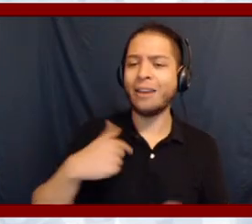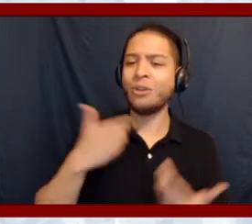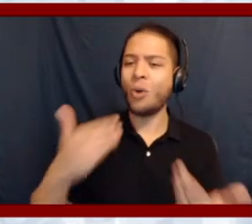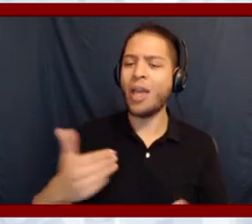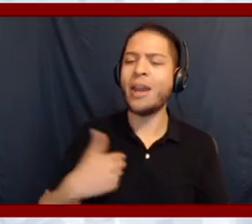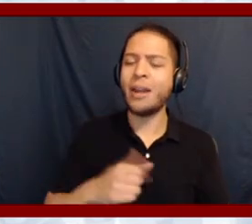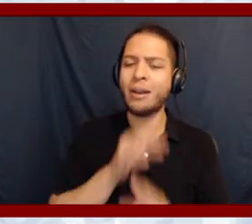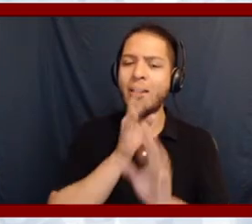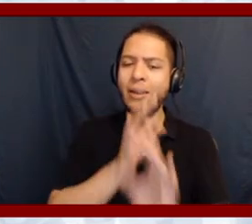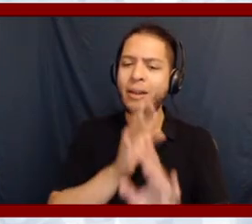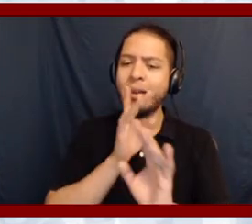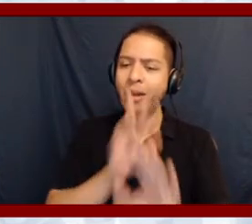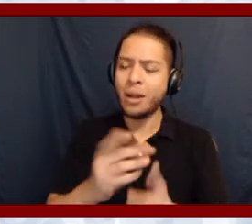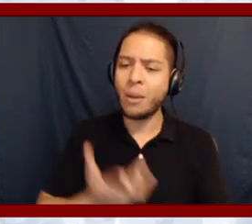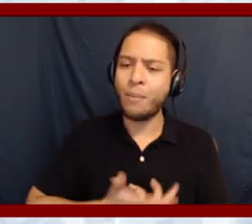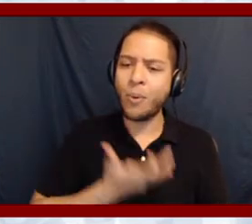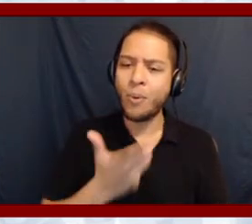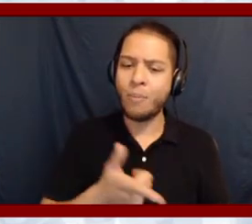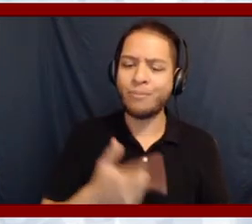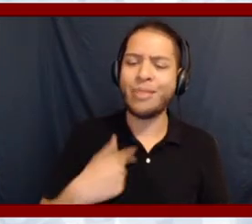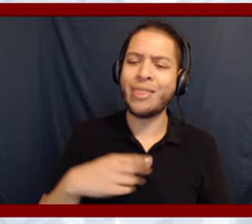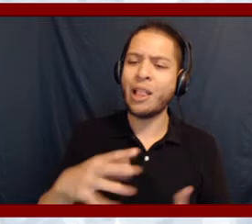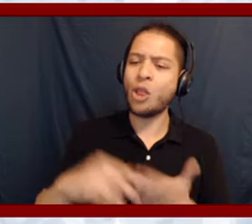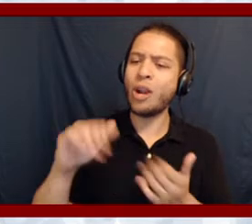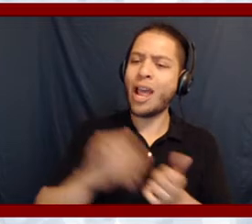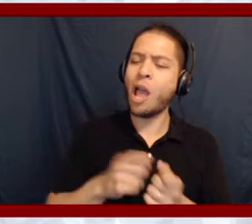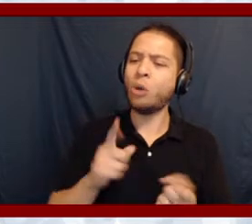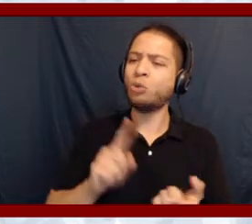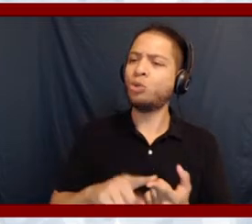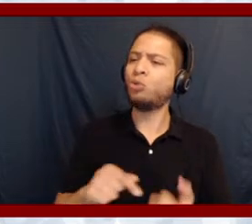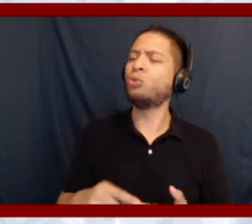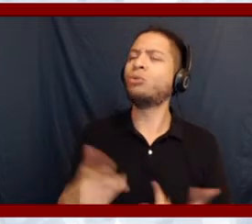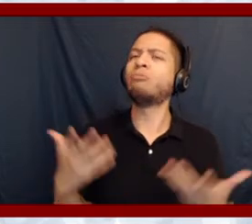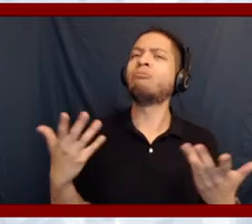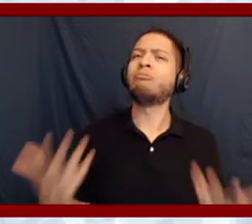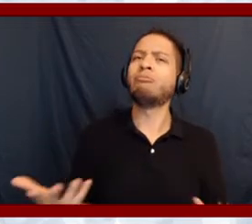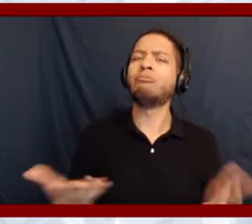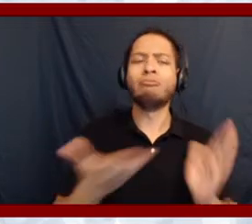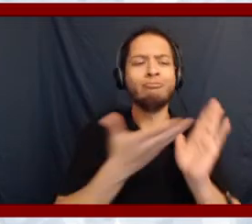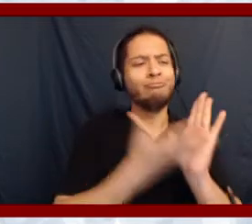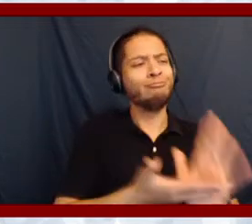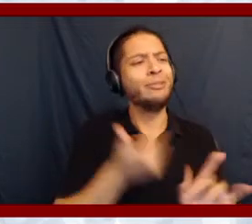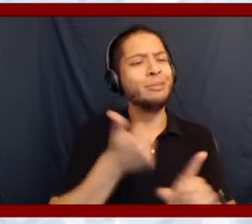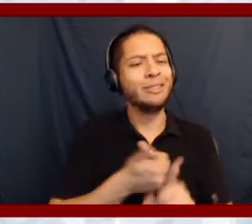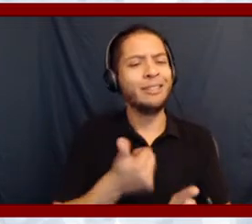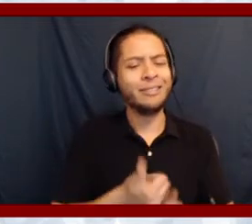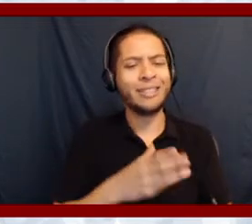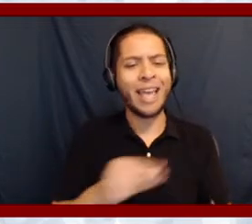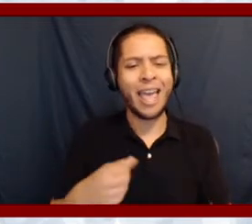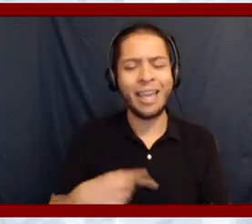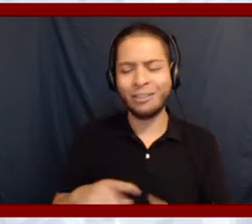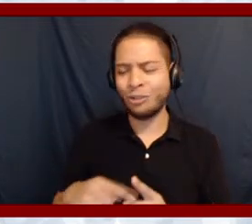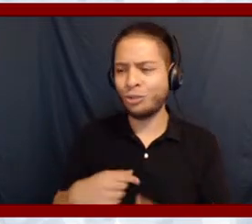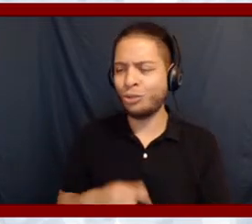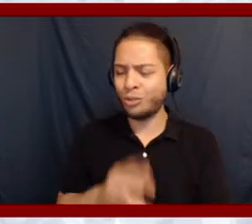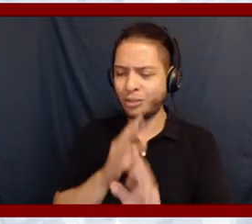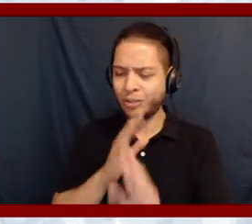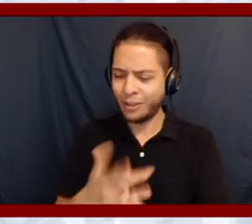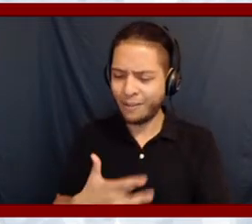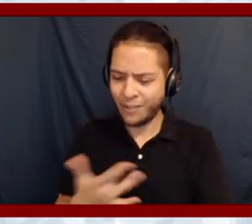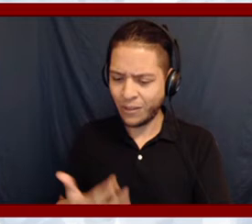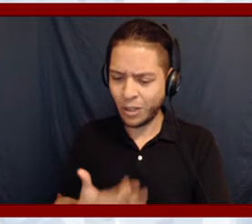the power that words can hold. Poetry Out Loud has directly reached more than 4.1 million students and